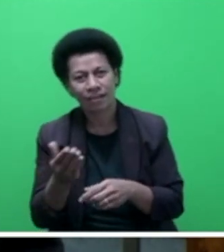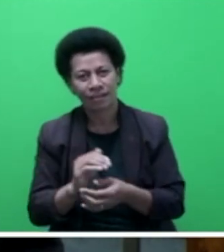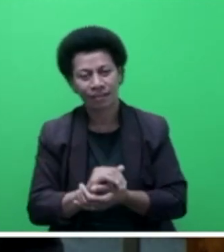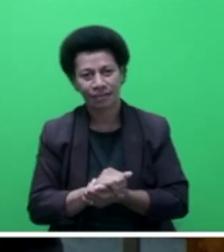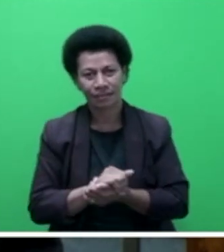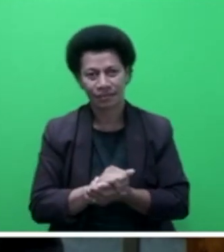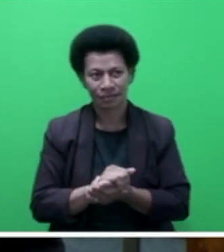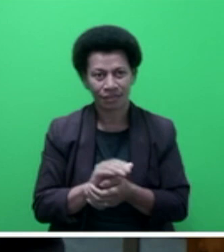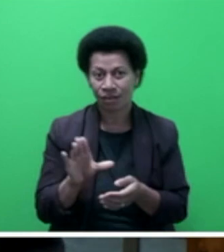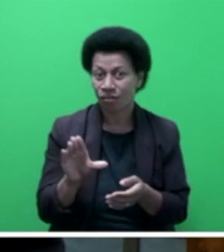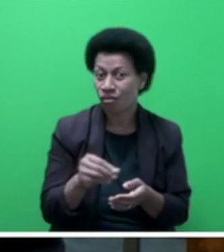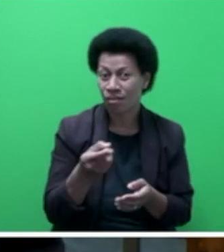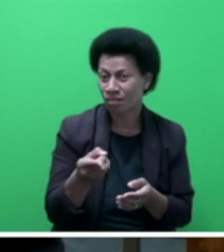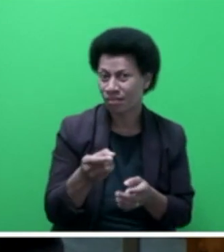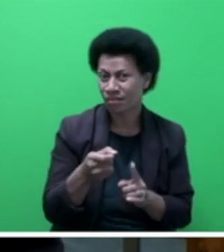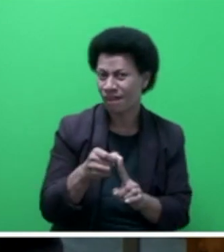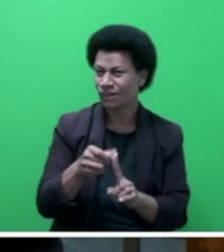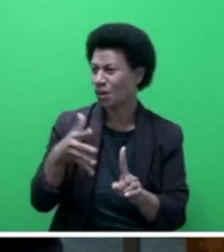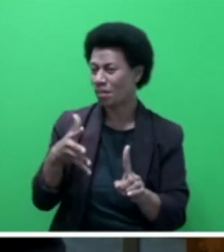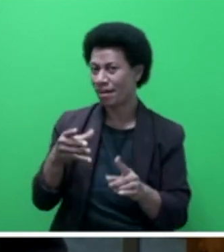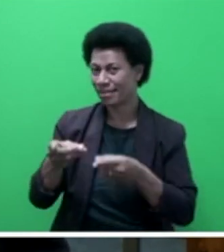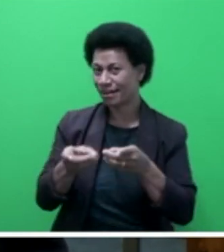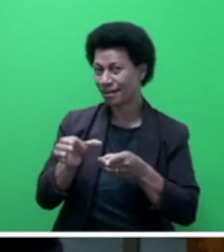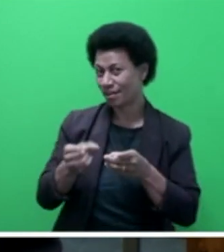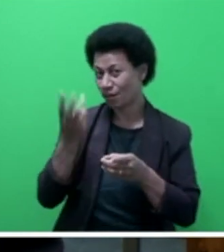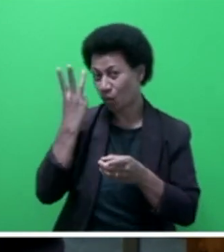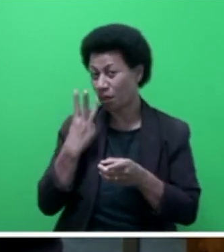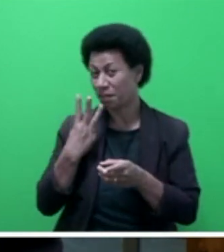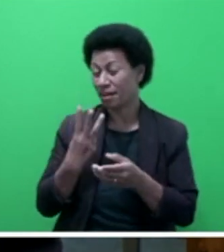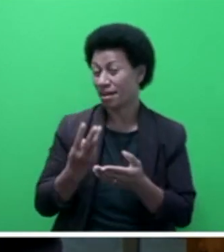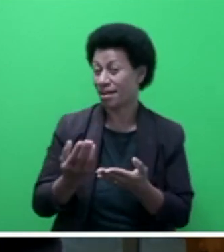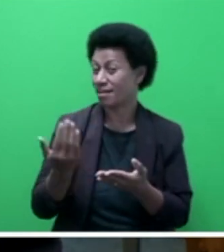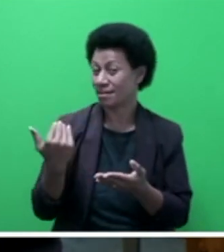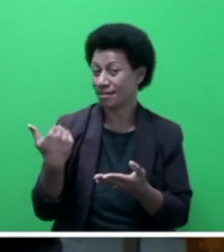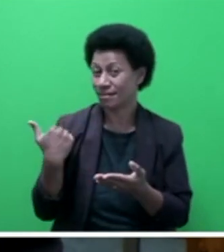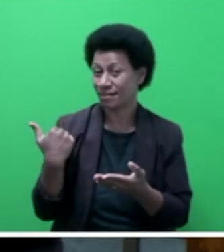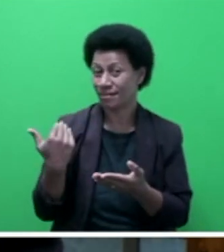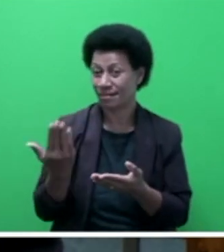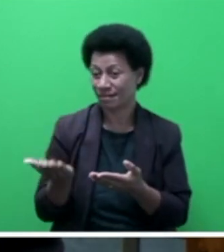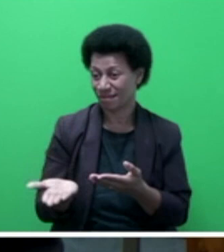coming from a former director for women in the Ministry